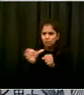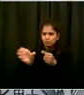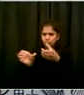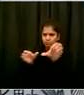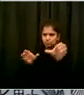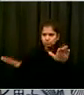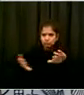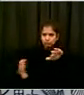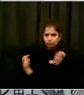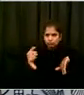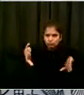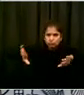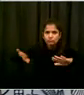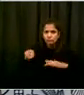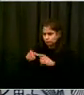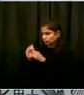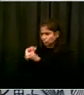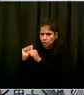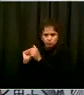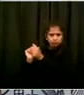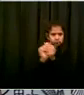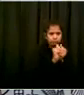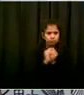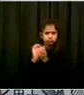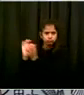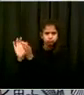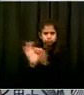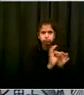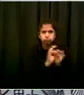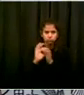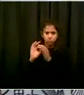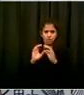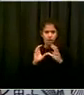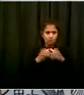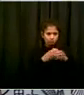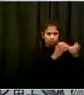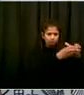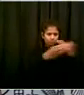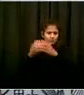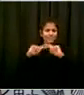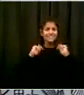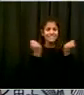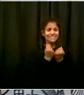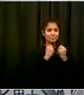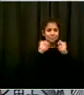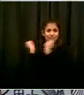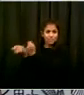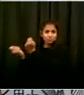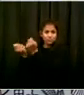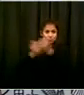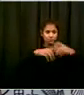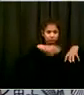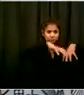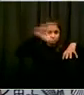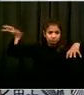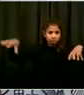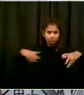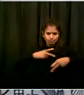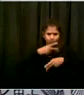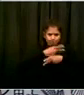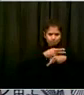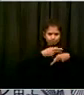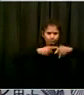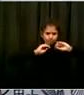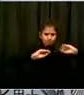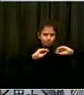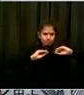all communities to come together and say, this is all of us. One New York City fighting this fight together for the good of all. Let's support each other.